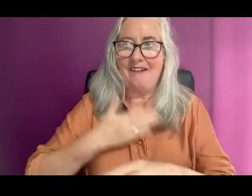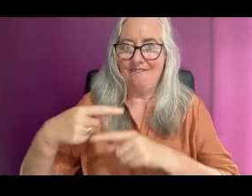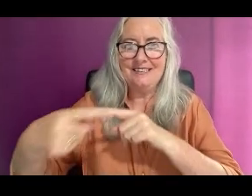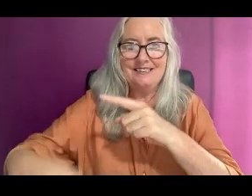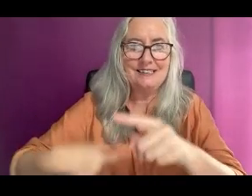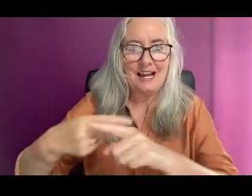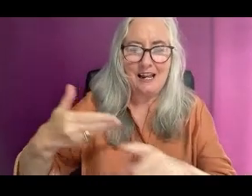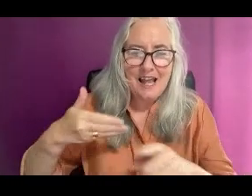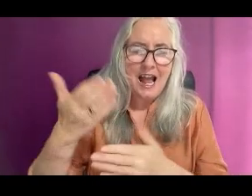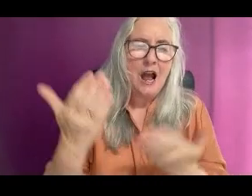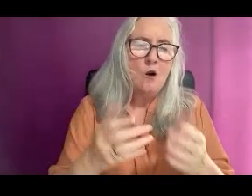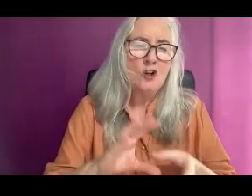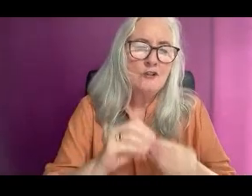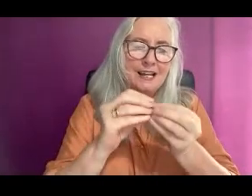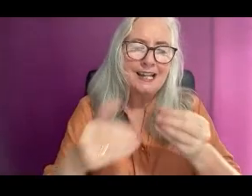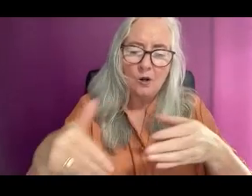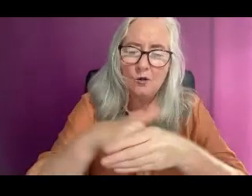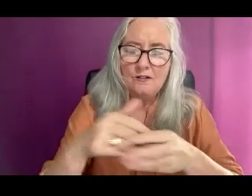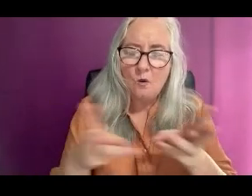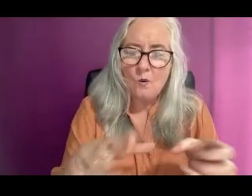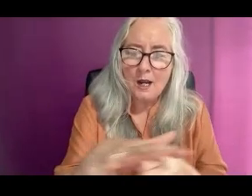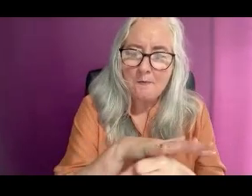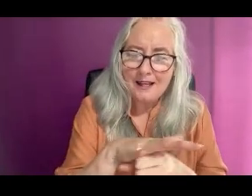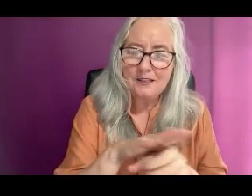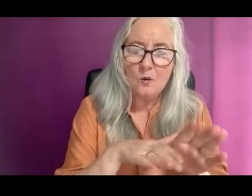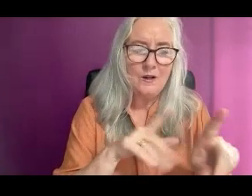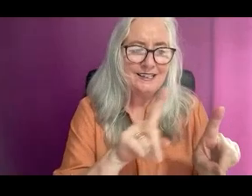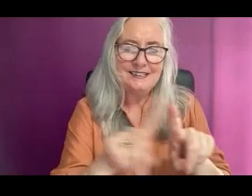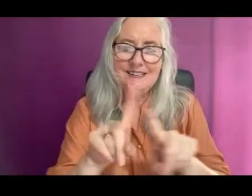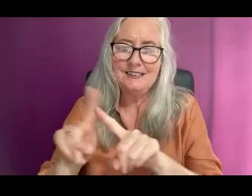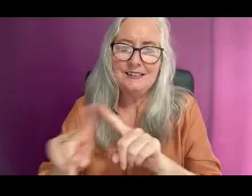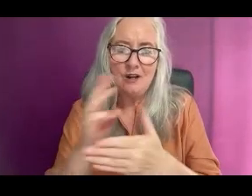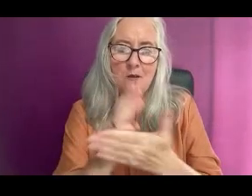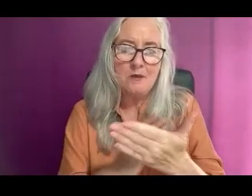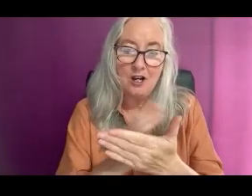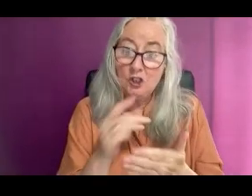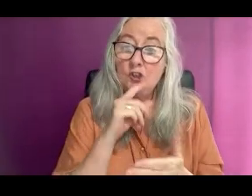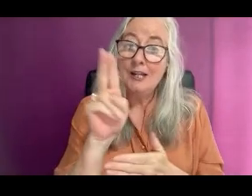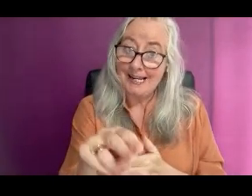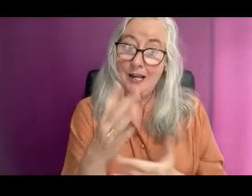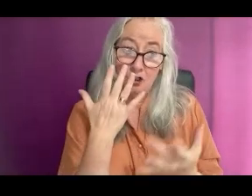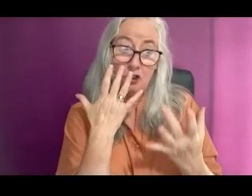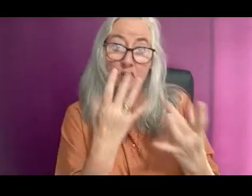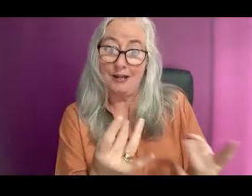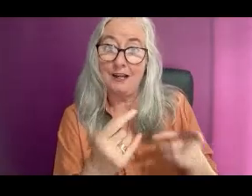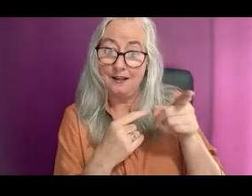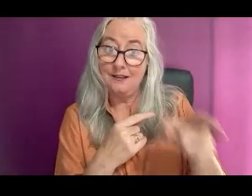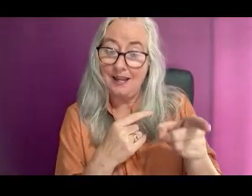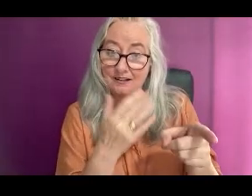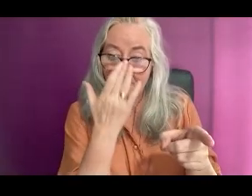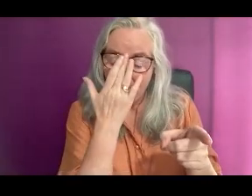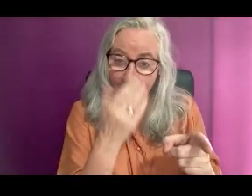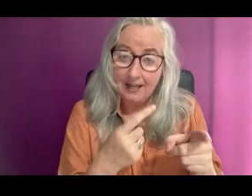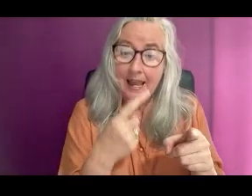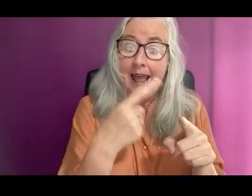inclusive workplaces with different segments of it. So feel free to check it out. And in the follow-up email,